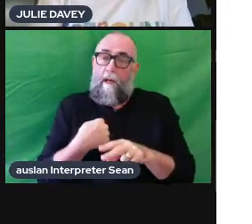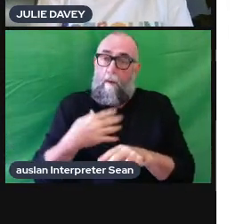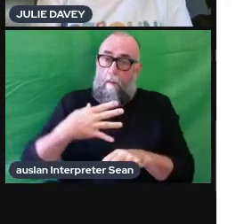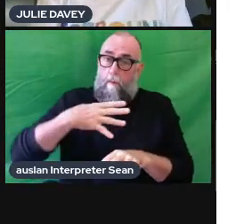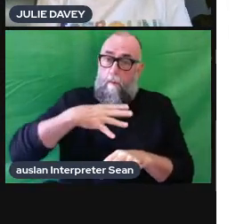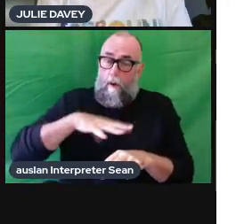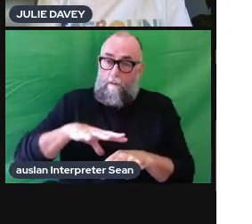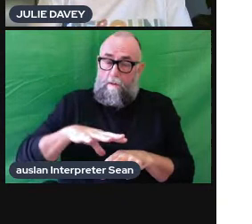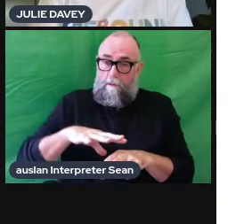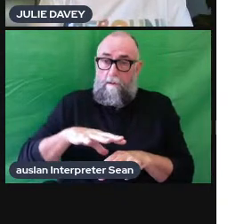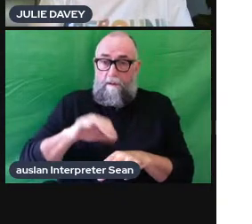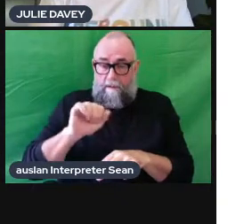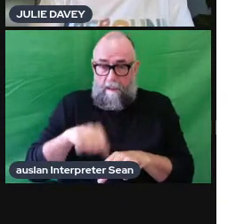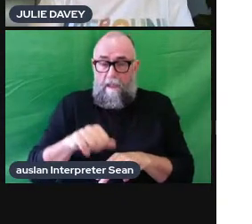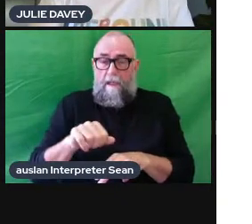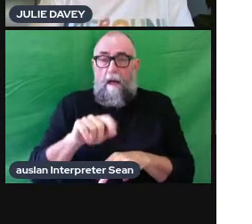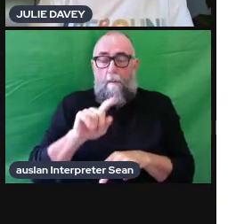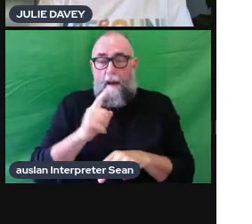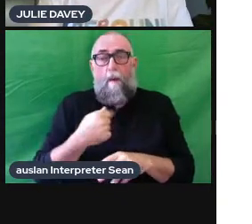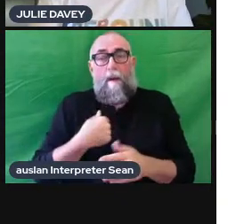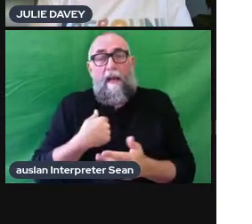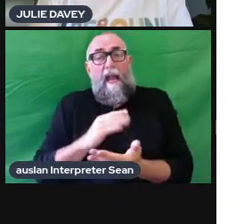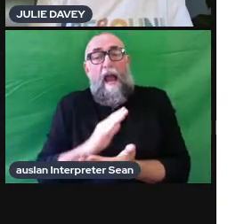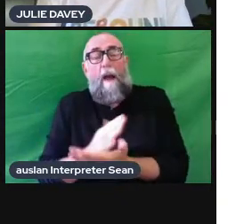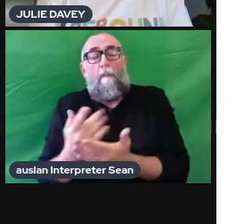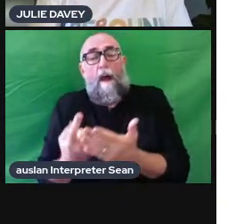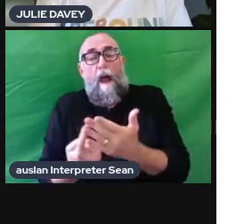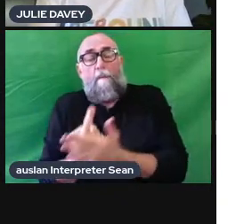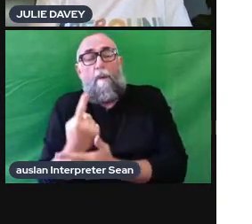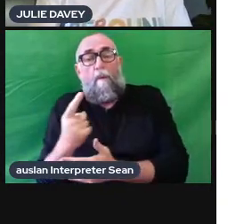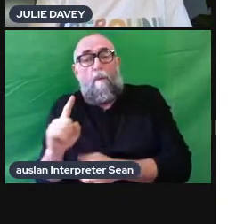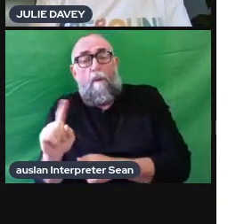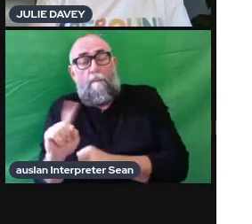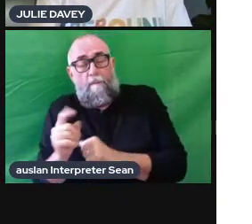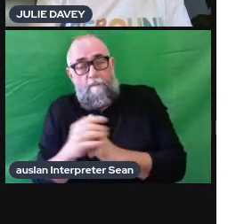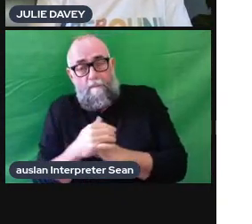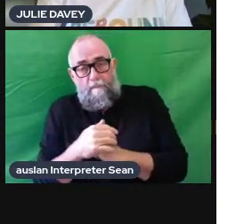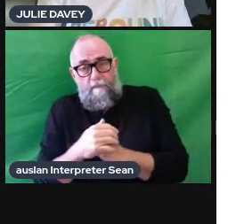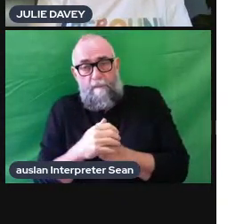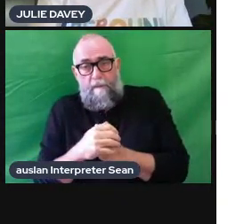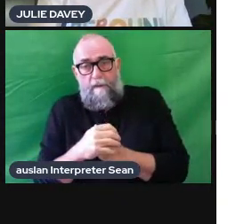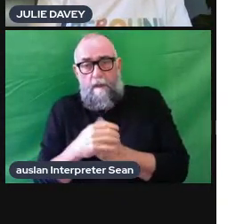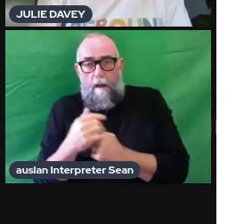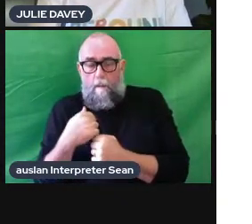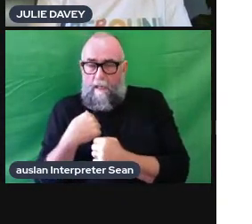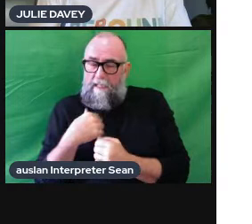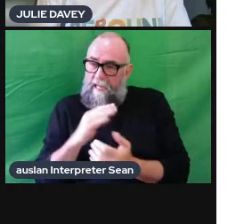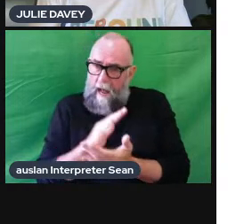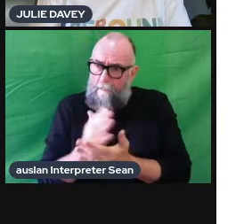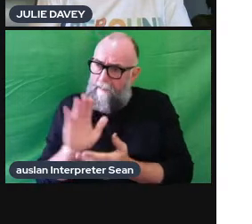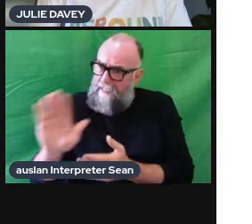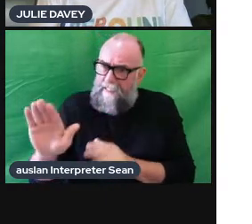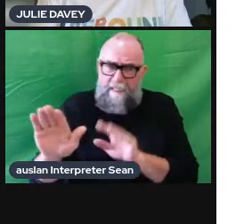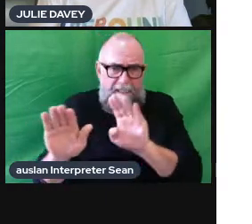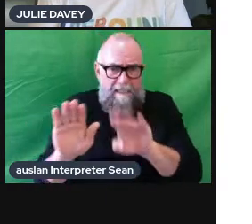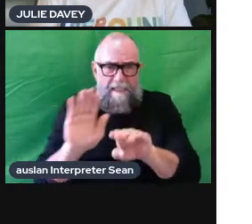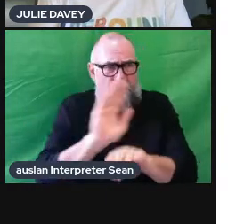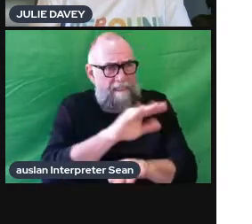was twofold. One was actually trying to get genuine consumer